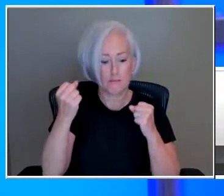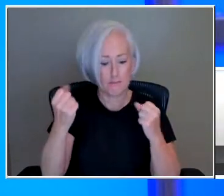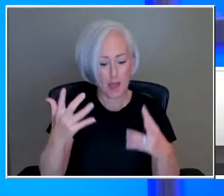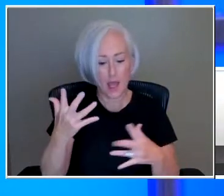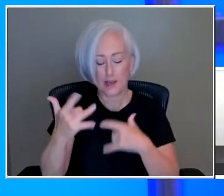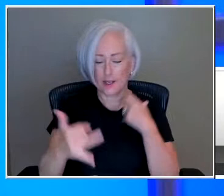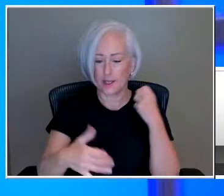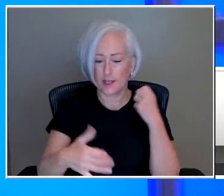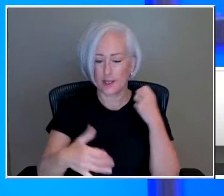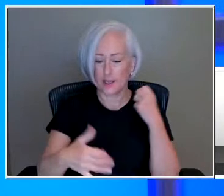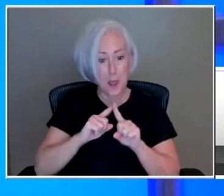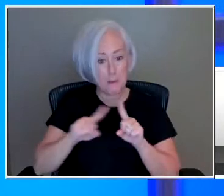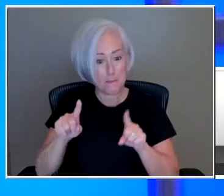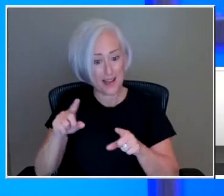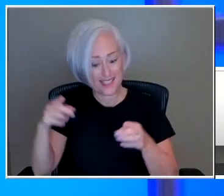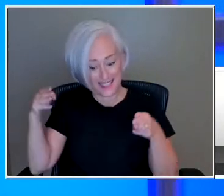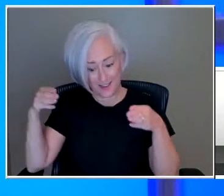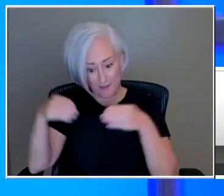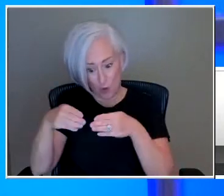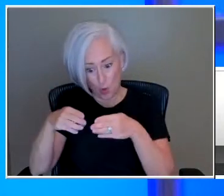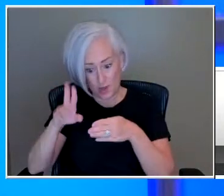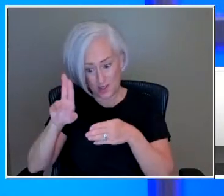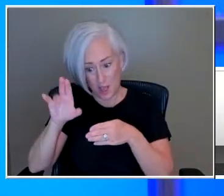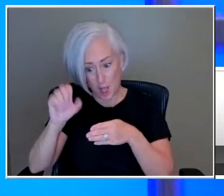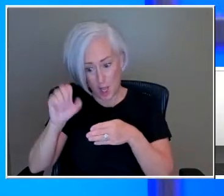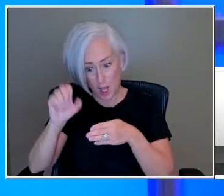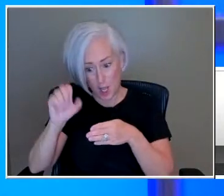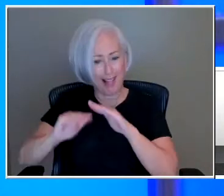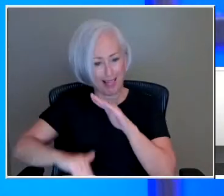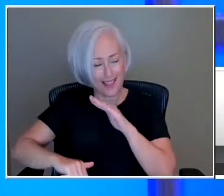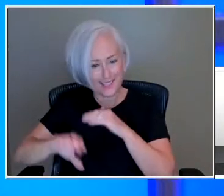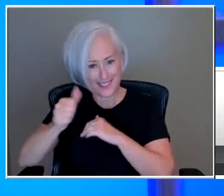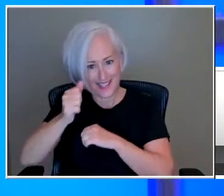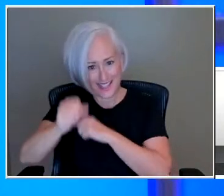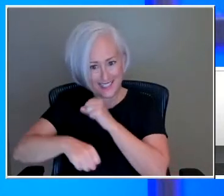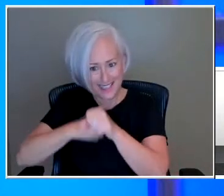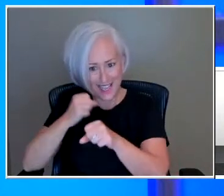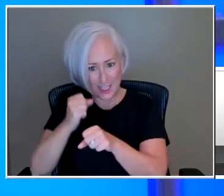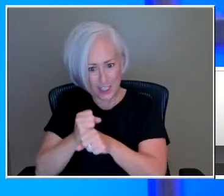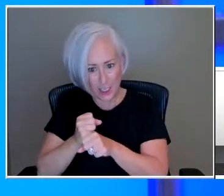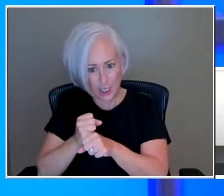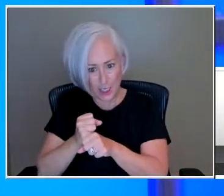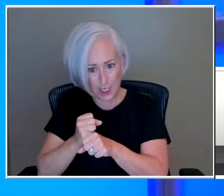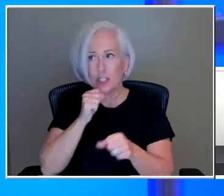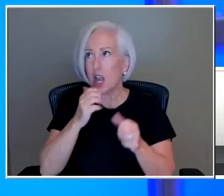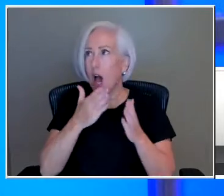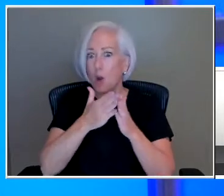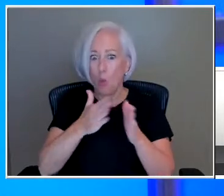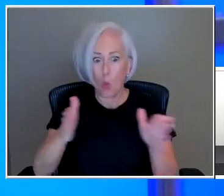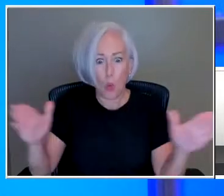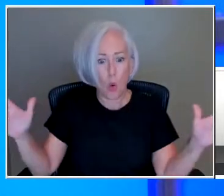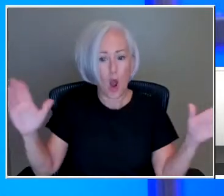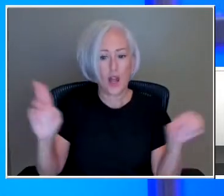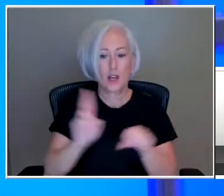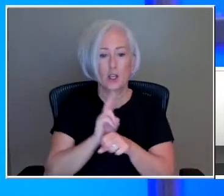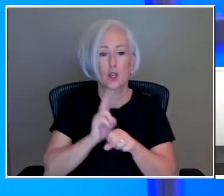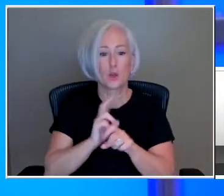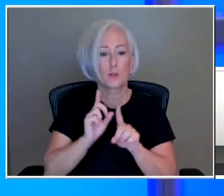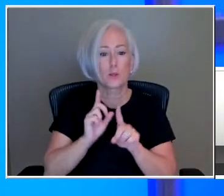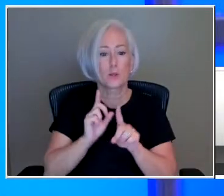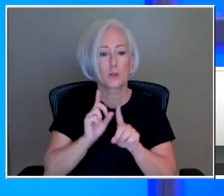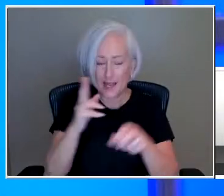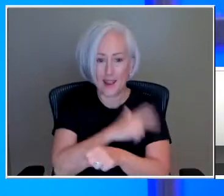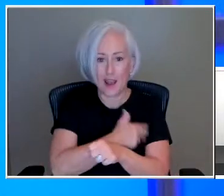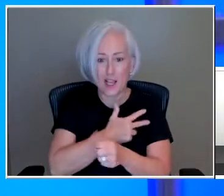widely in use. More and more hospitals are gaining this procedure, because so many people are interested in it. So